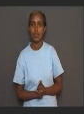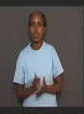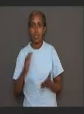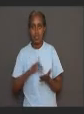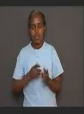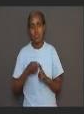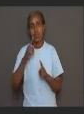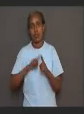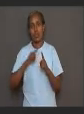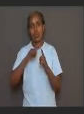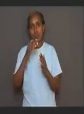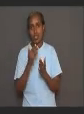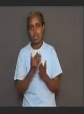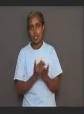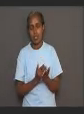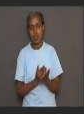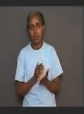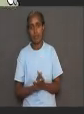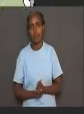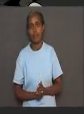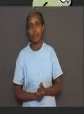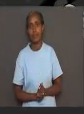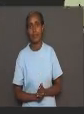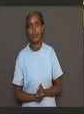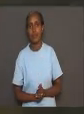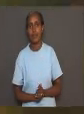Let's get back to our lesson.